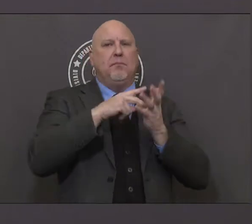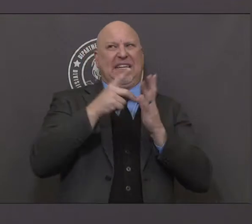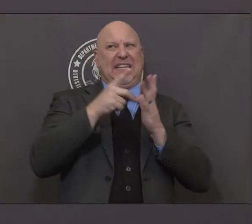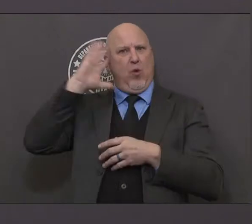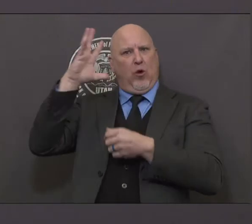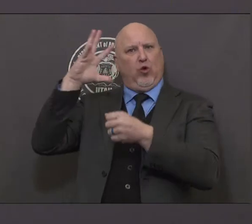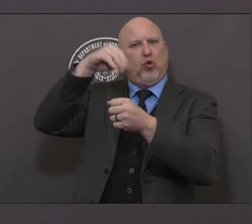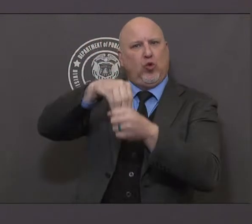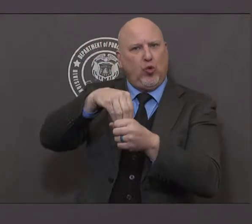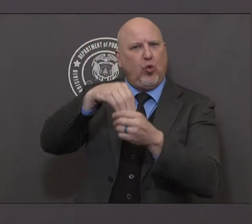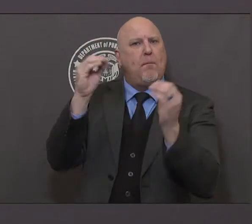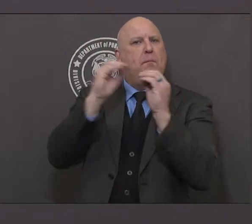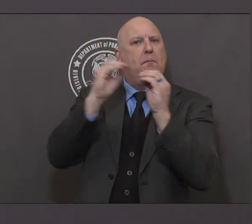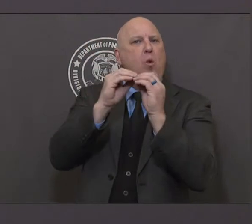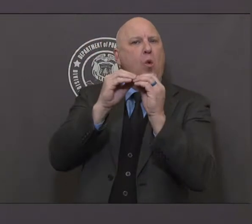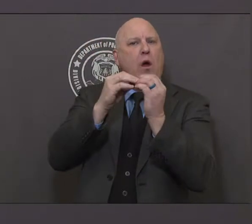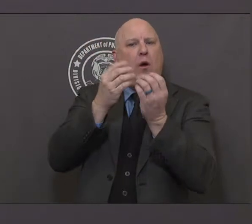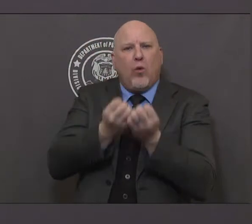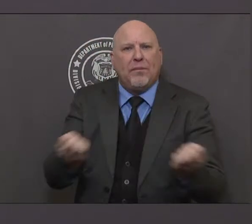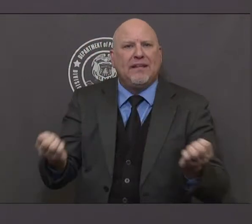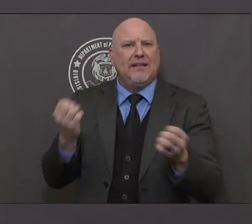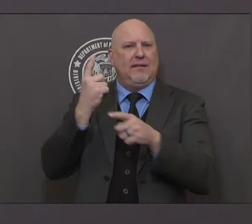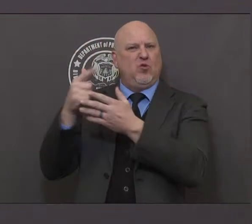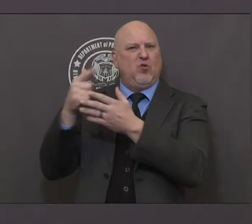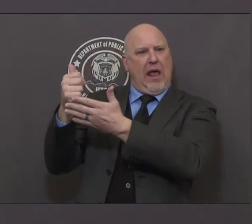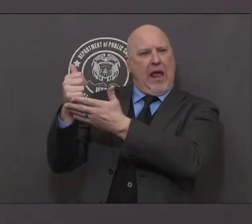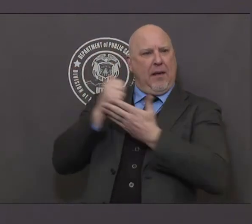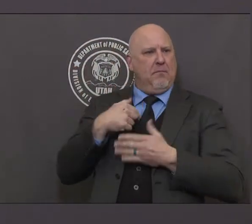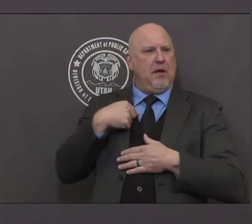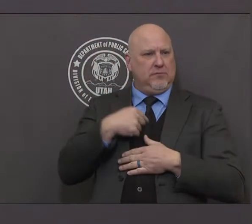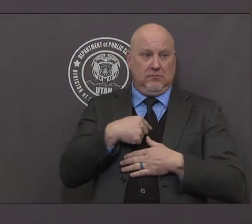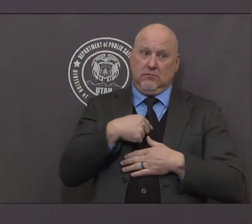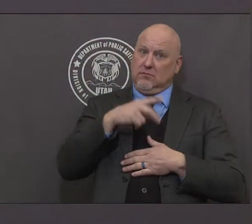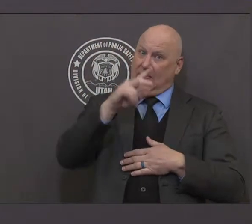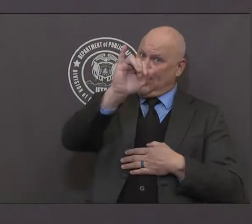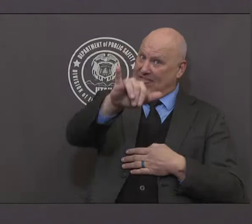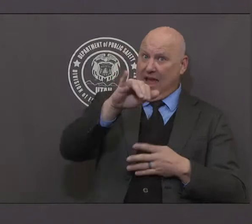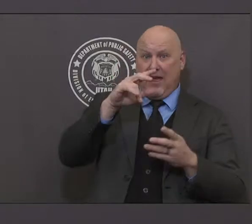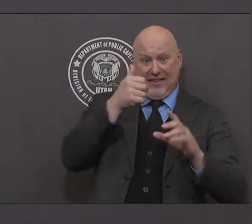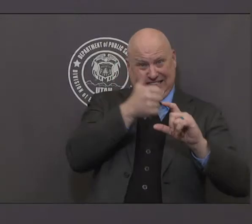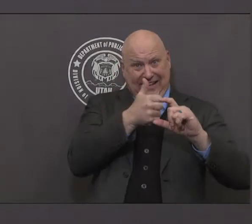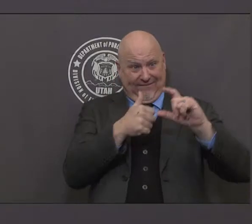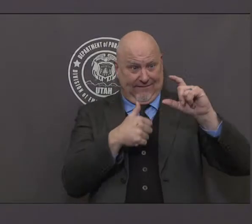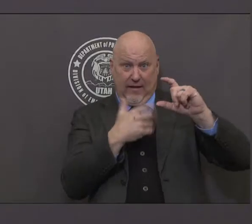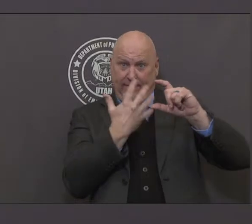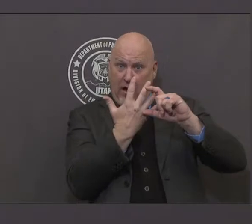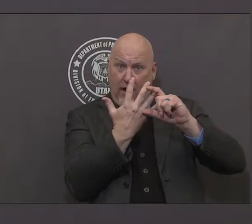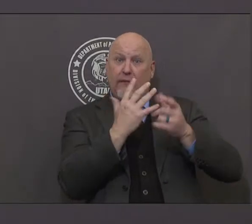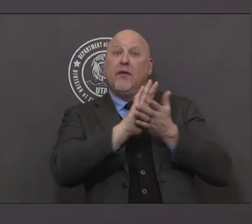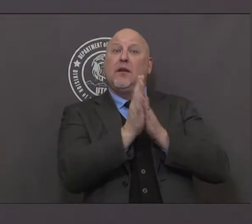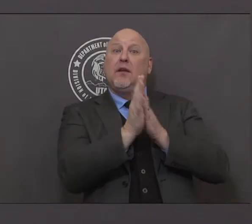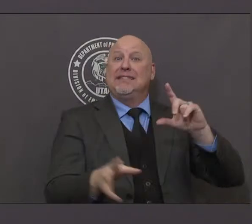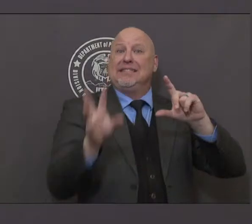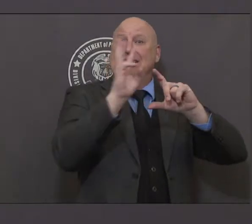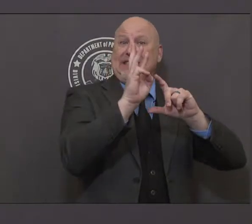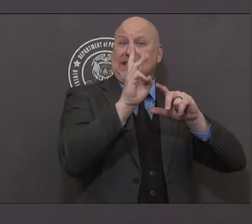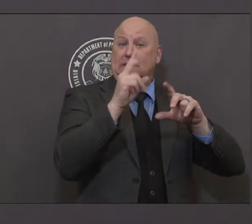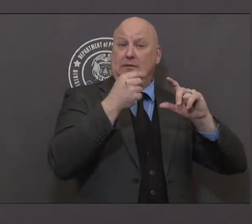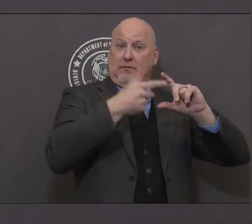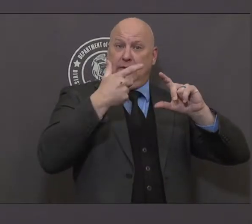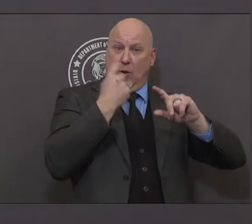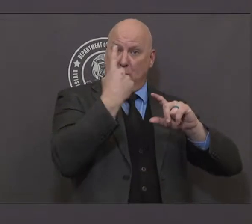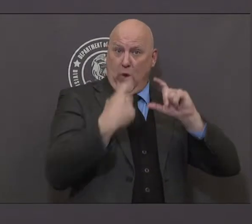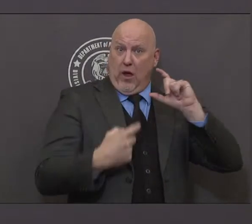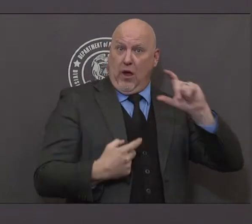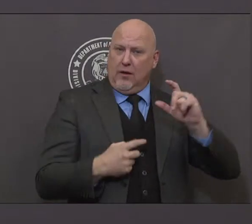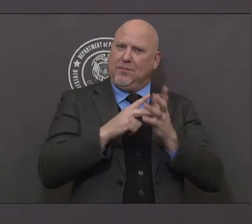additional 20% on top of again, those new doses that are shipping. The federal government is also committed,